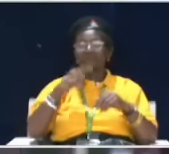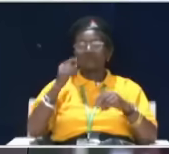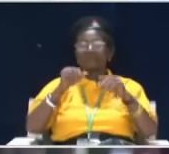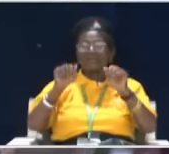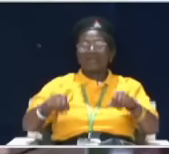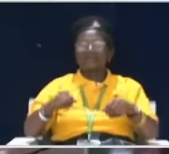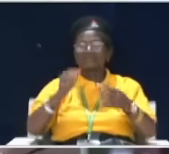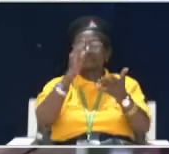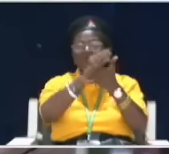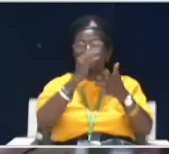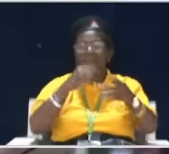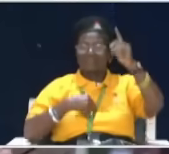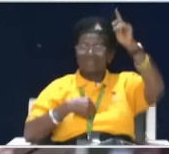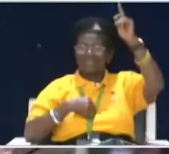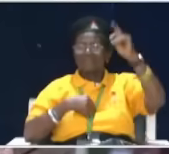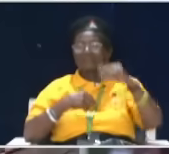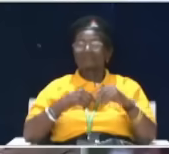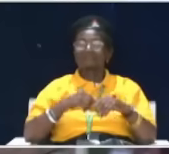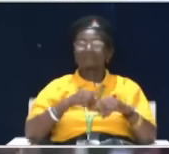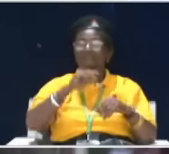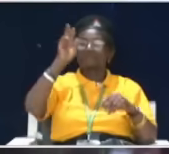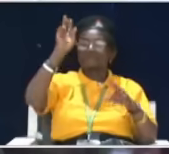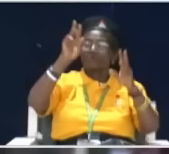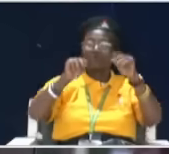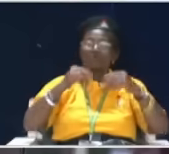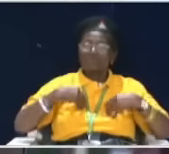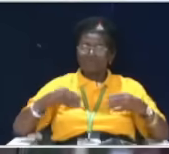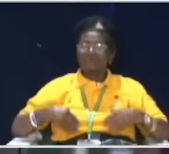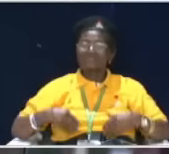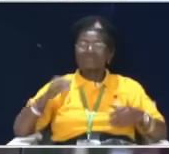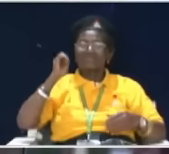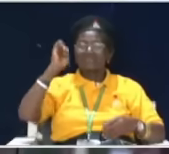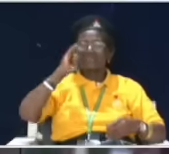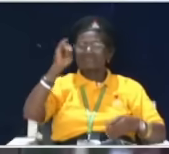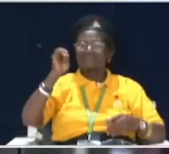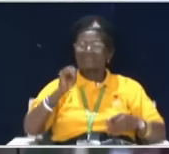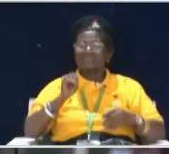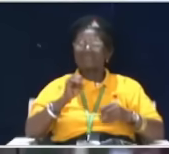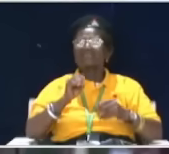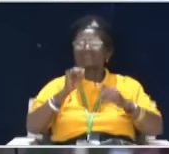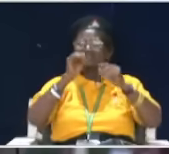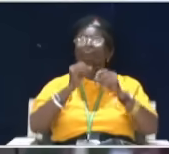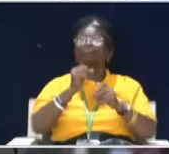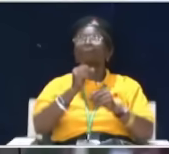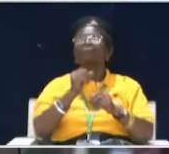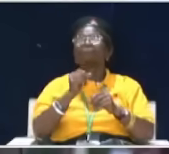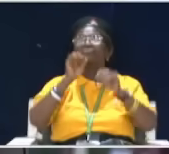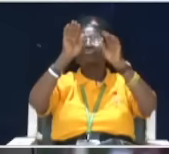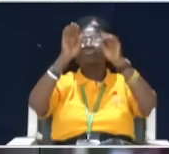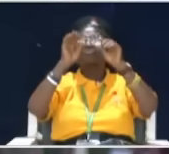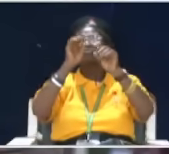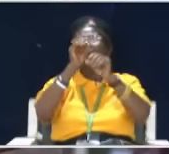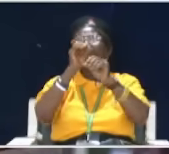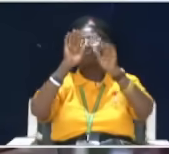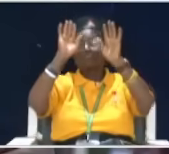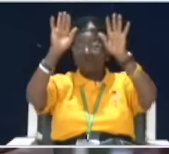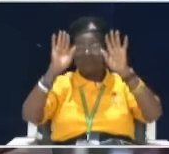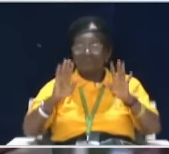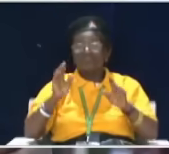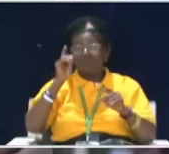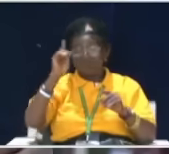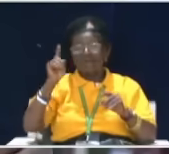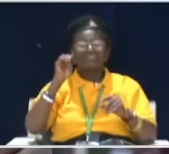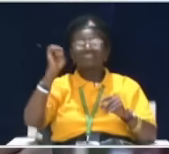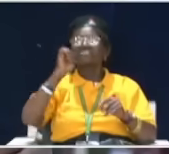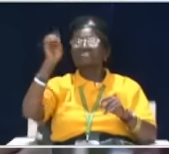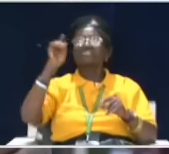stop me? Taniole dami duro. He's the sovereign one. He's the original majesty. Only